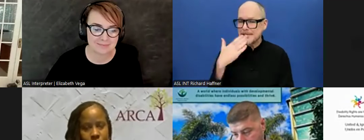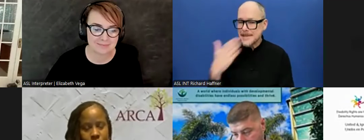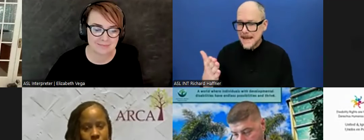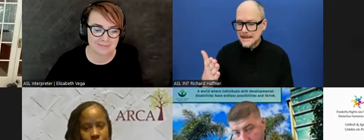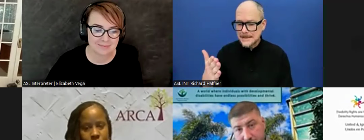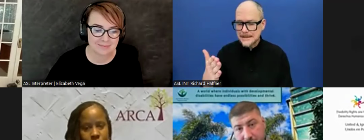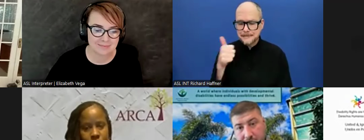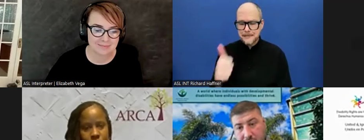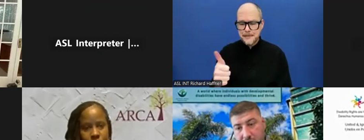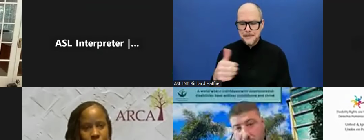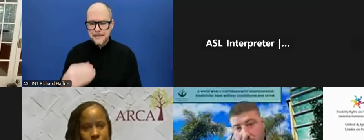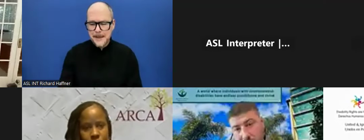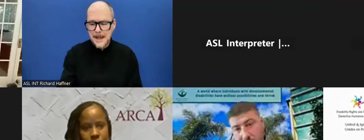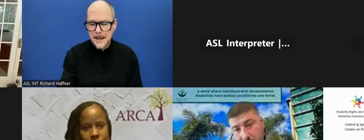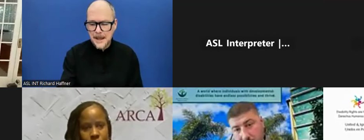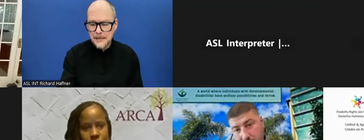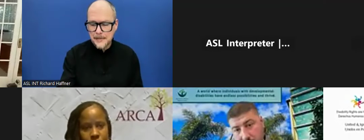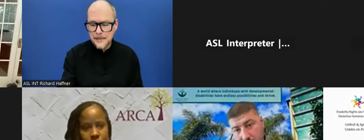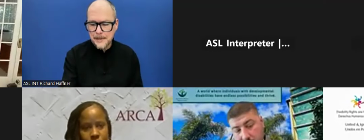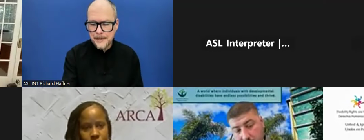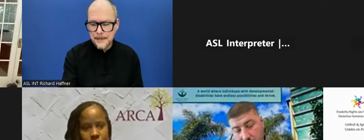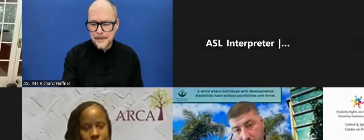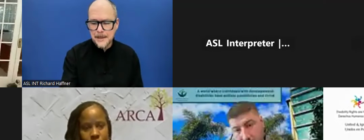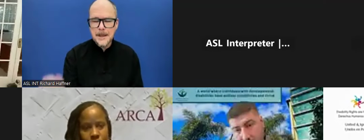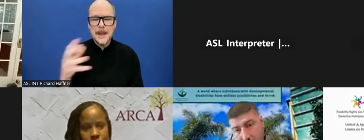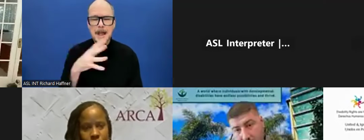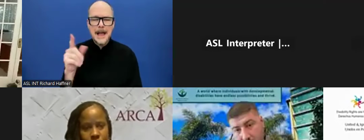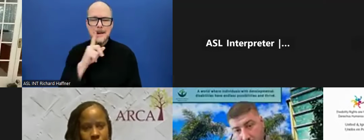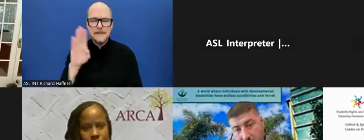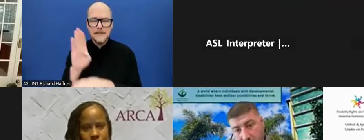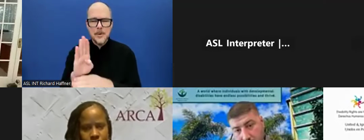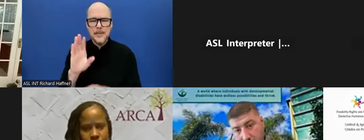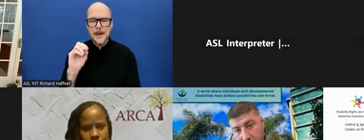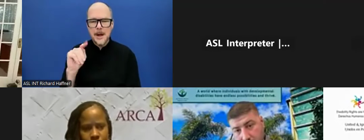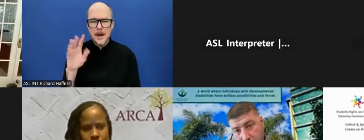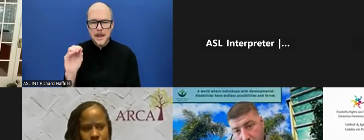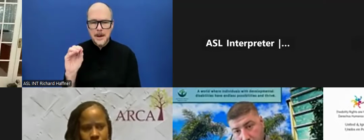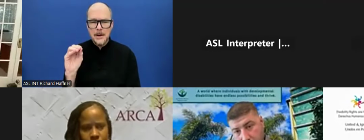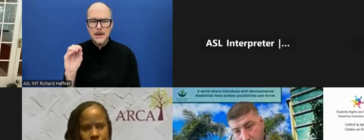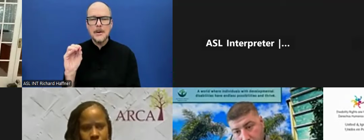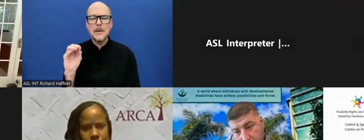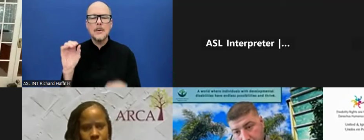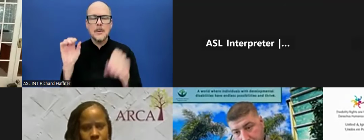just to confirm from Otto that Otto is in a position to second that motion.